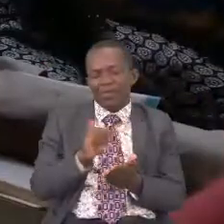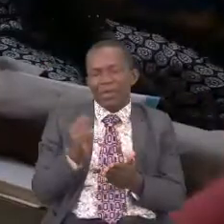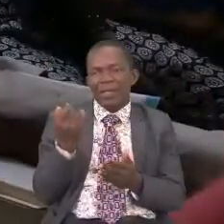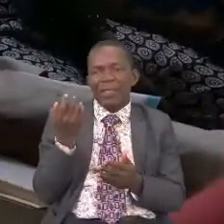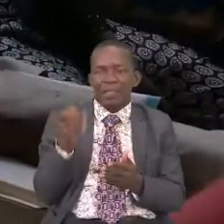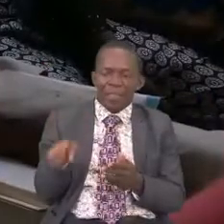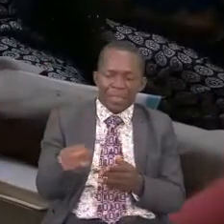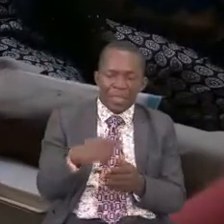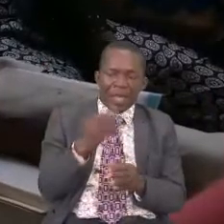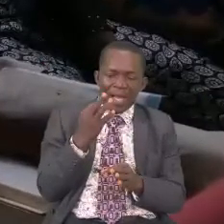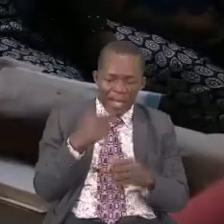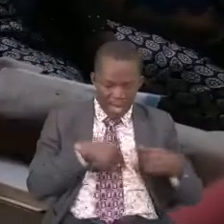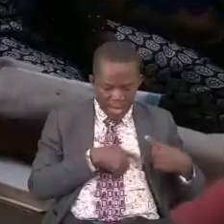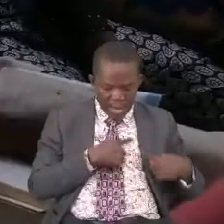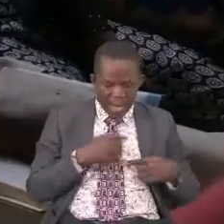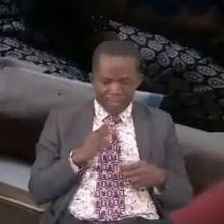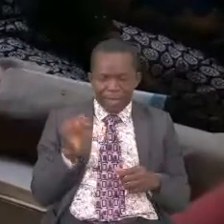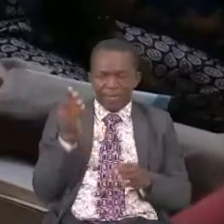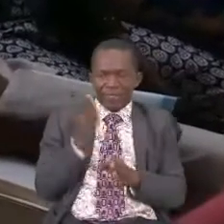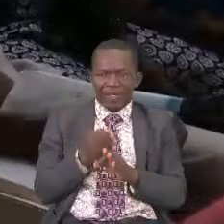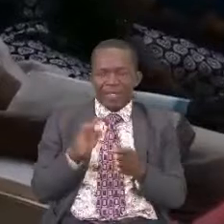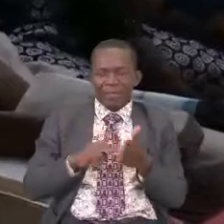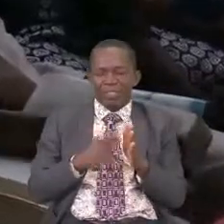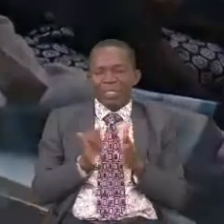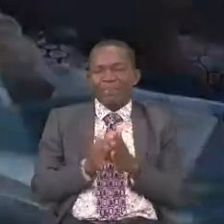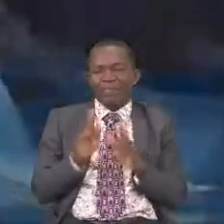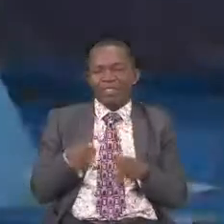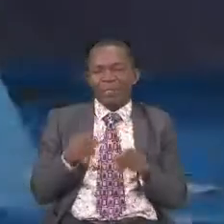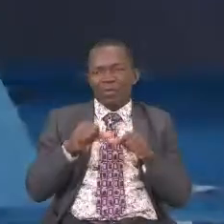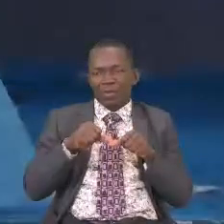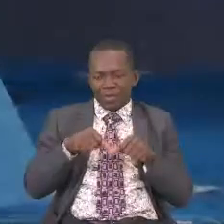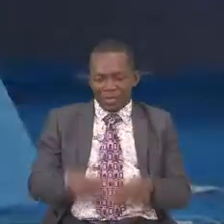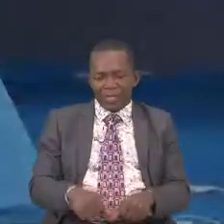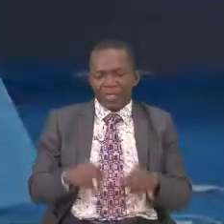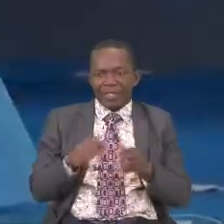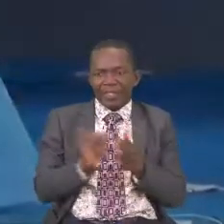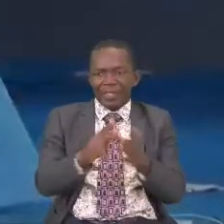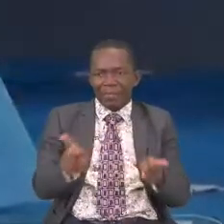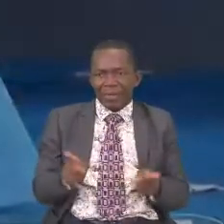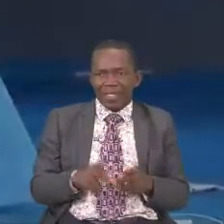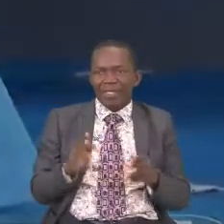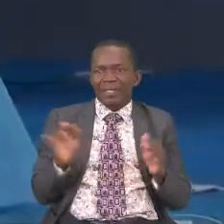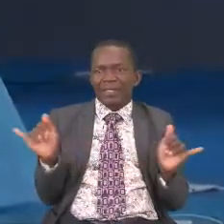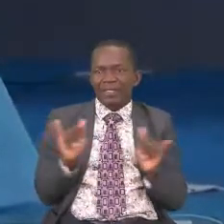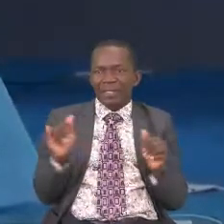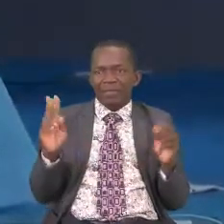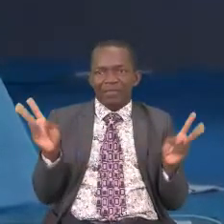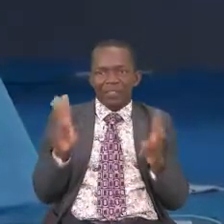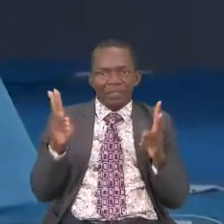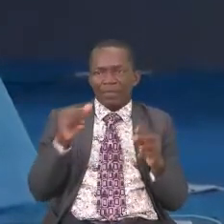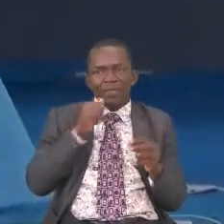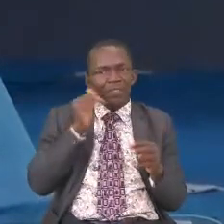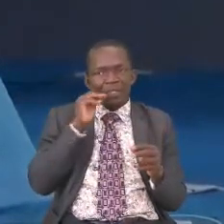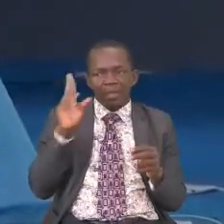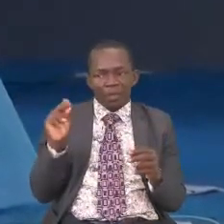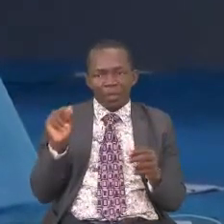It's not just, you know, the same thing you said yesterday and the same victory you had yesterday and the same triumph you had yesterday.